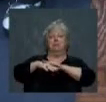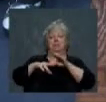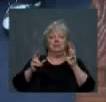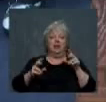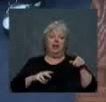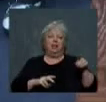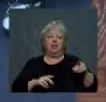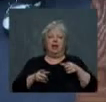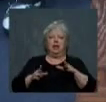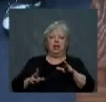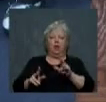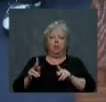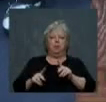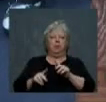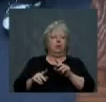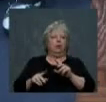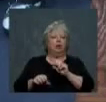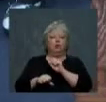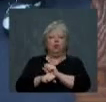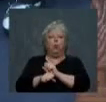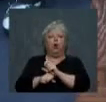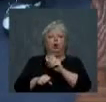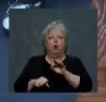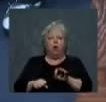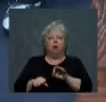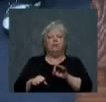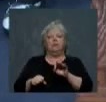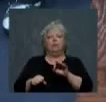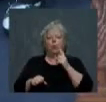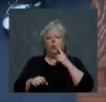They allow people to work off their rent,